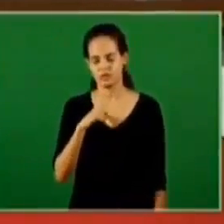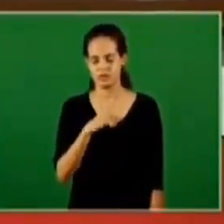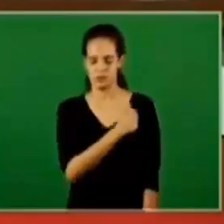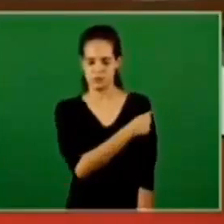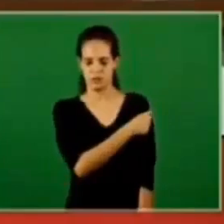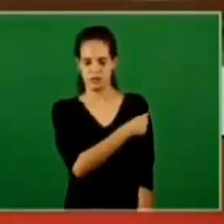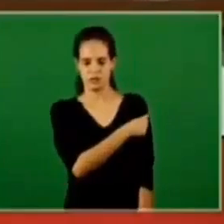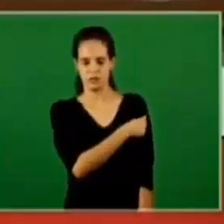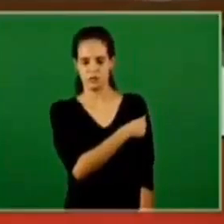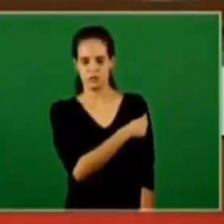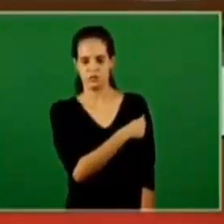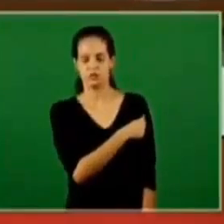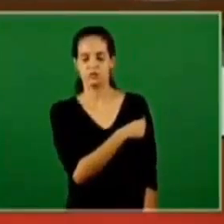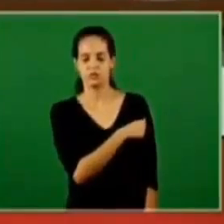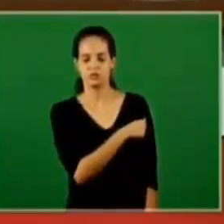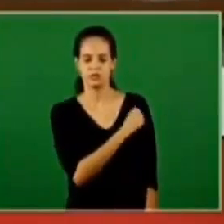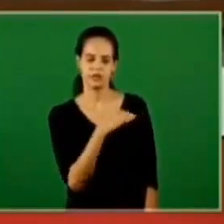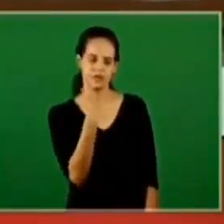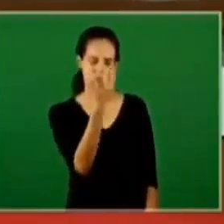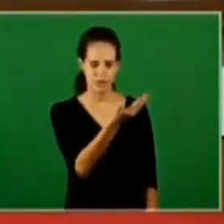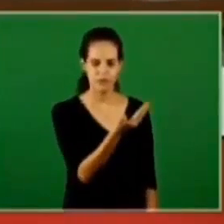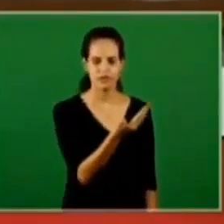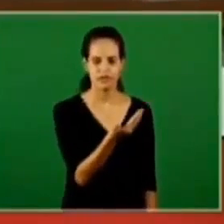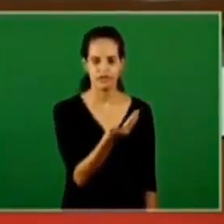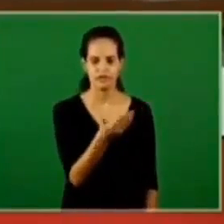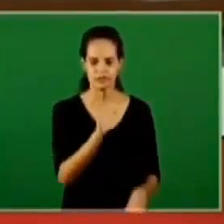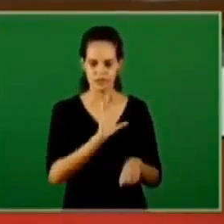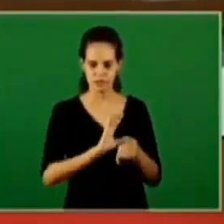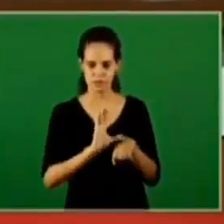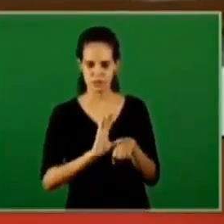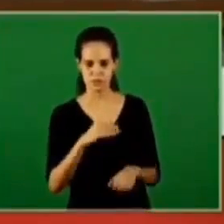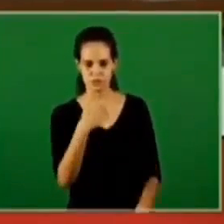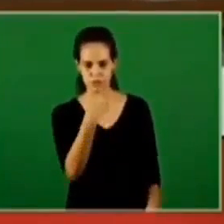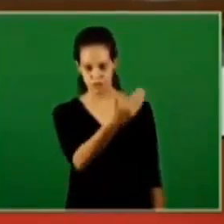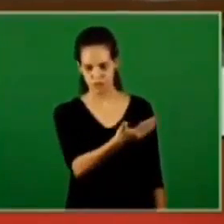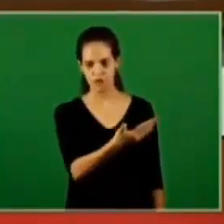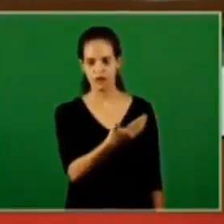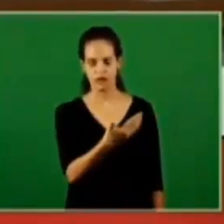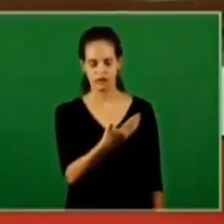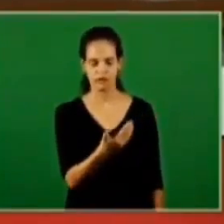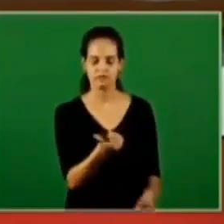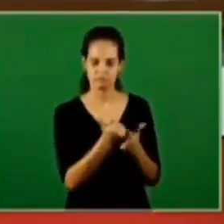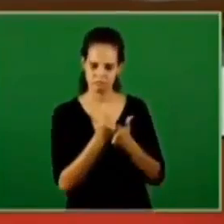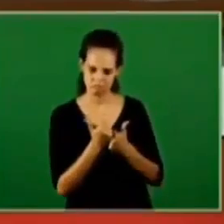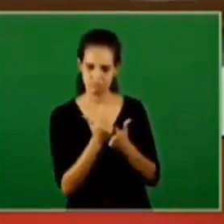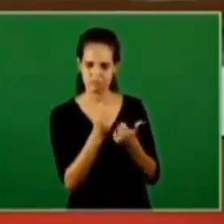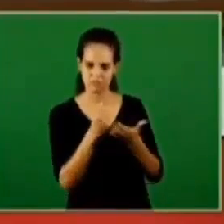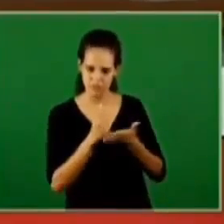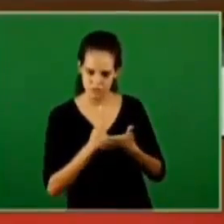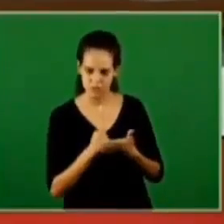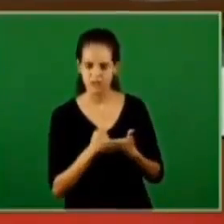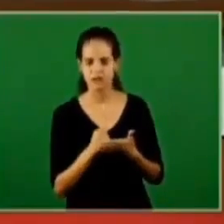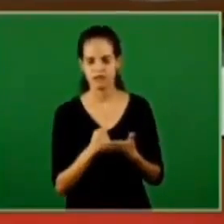I was going to take a course. There was a good student. He was my assistant.